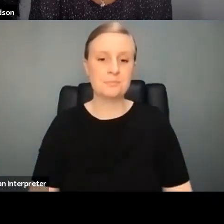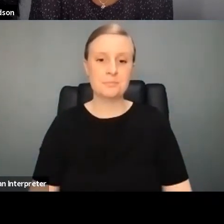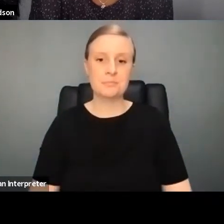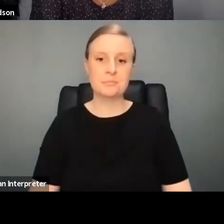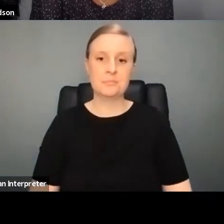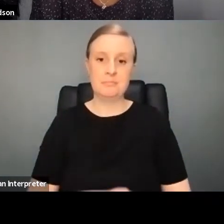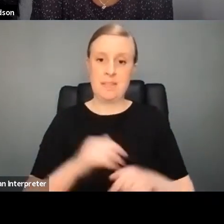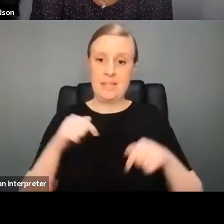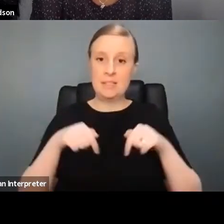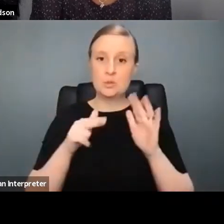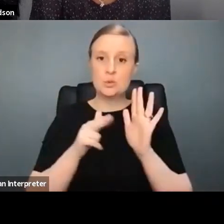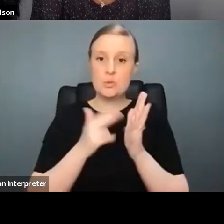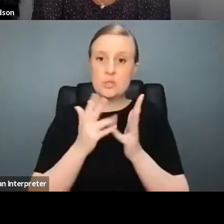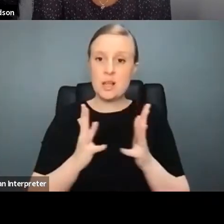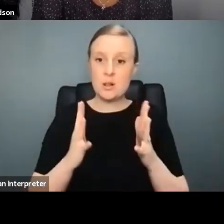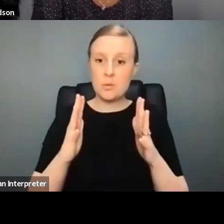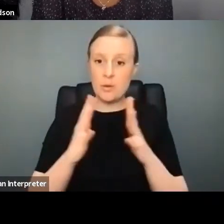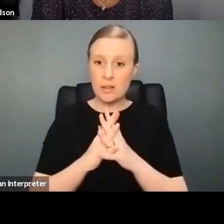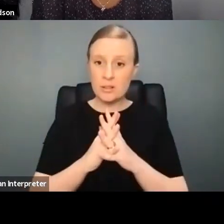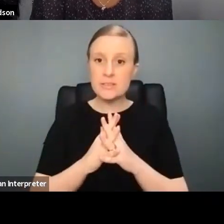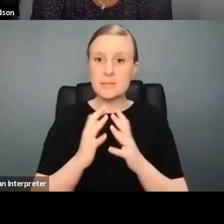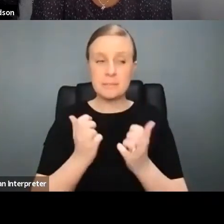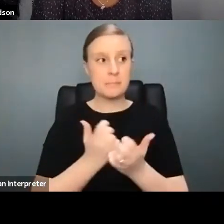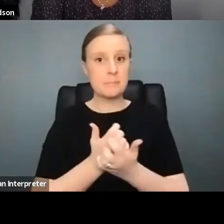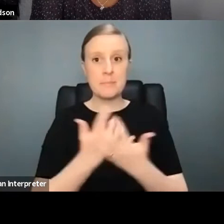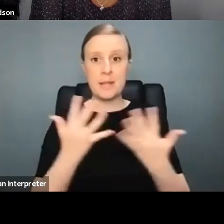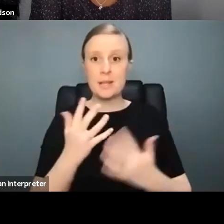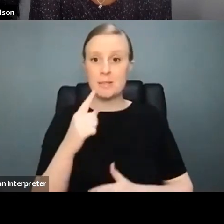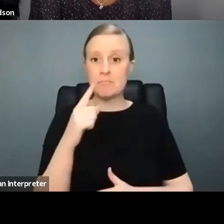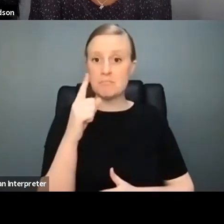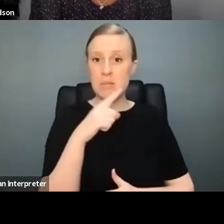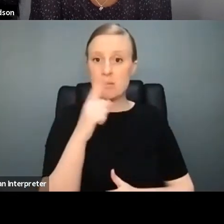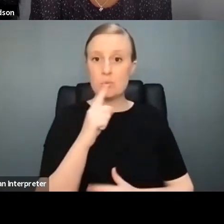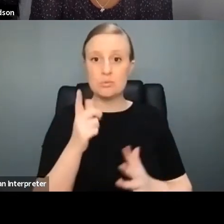Wales, really fantastic uptake of depot